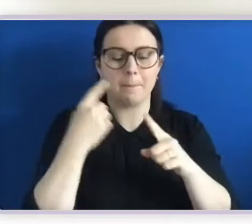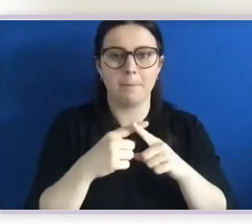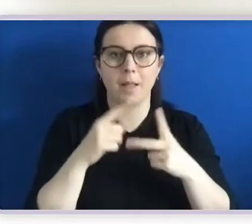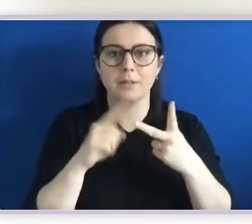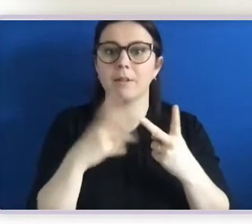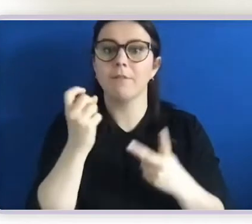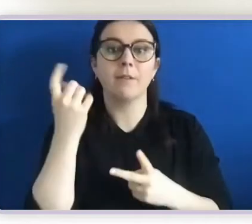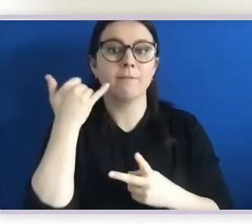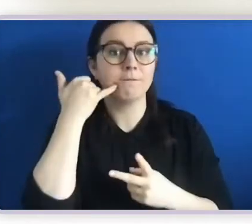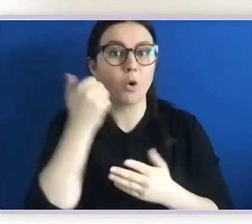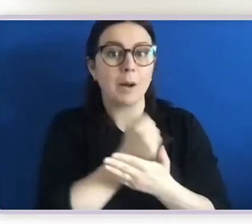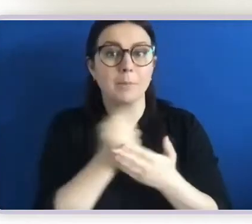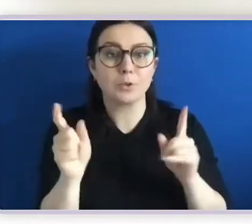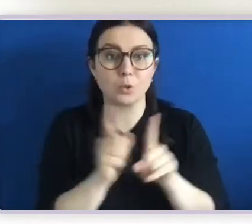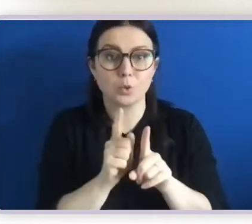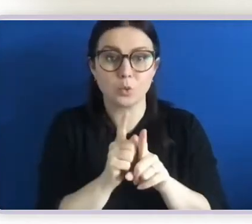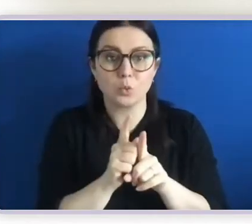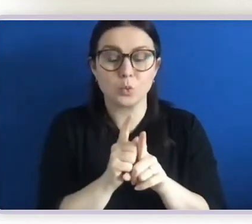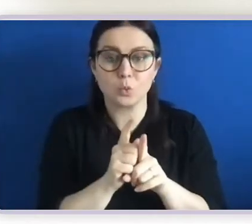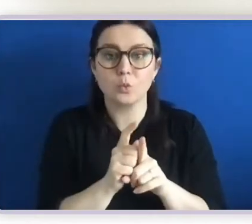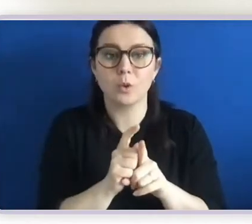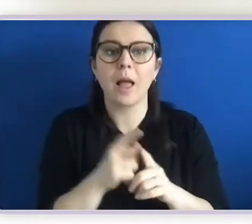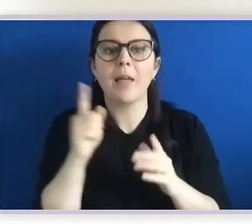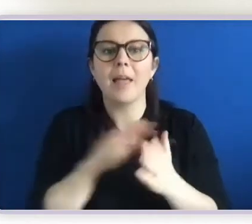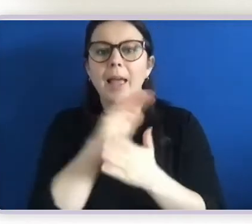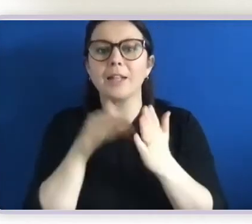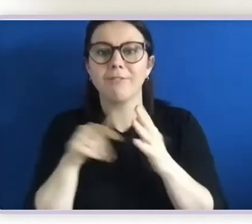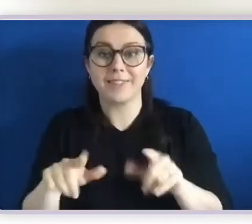my slides in a few places, and it'll be on the slide at the end.